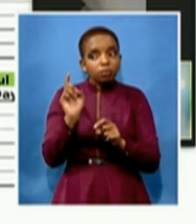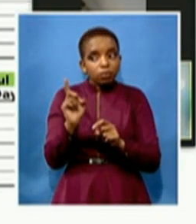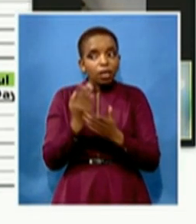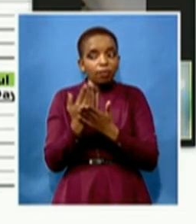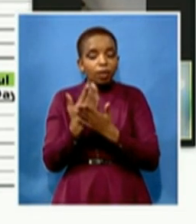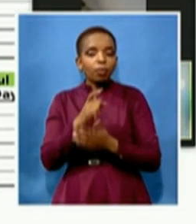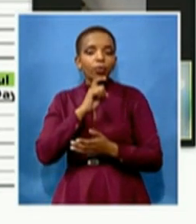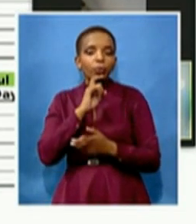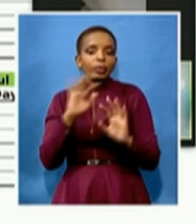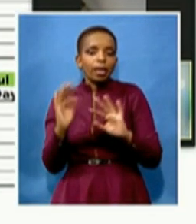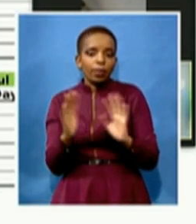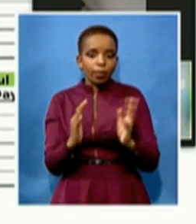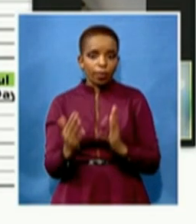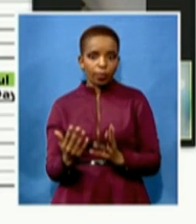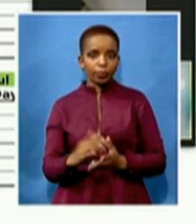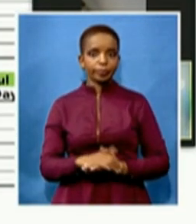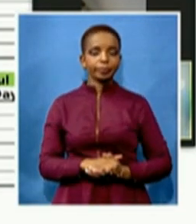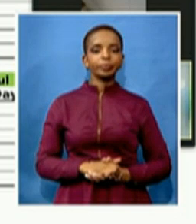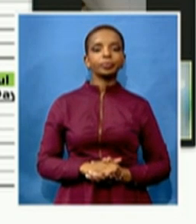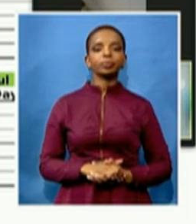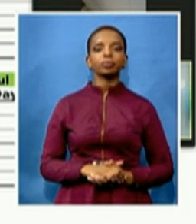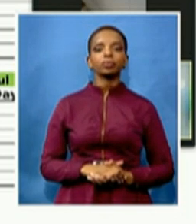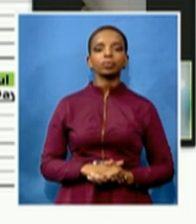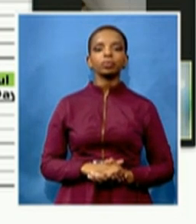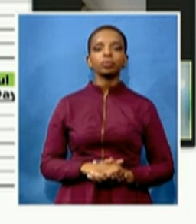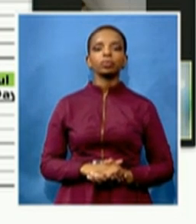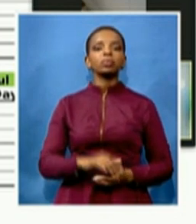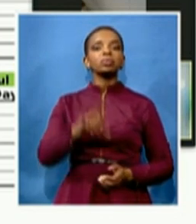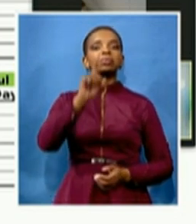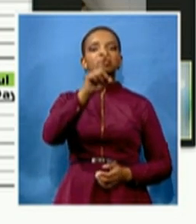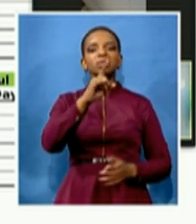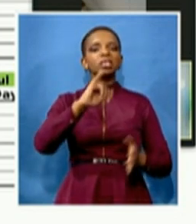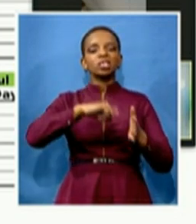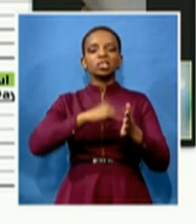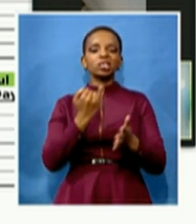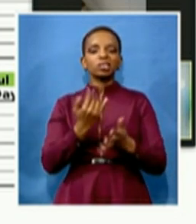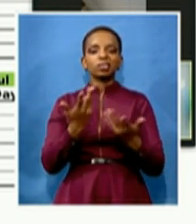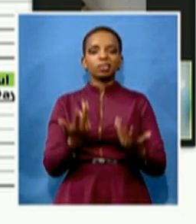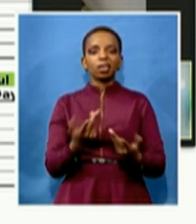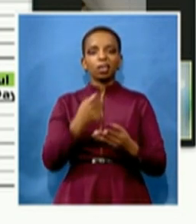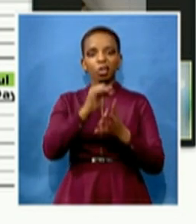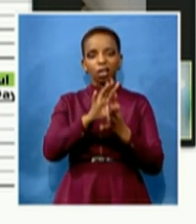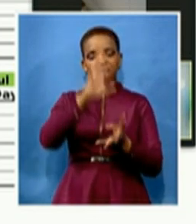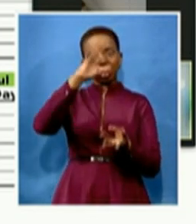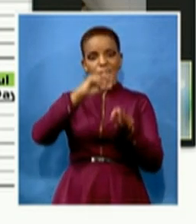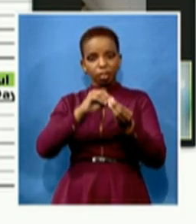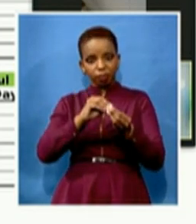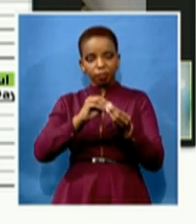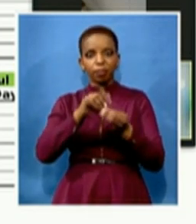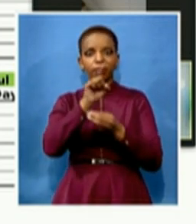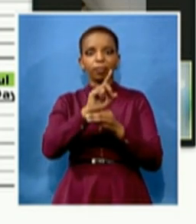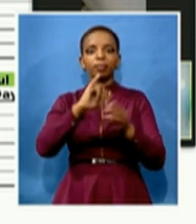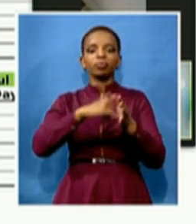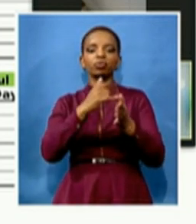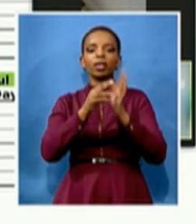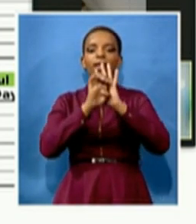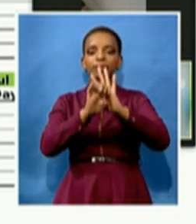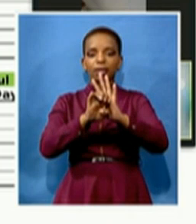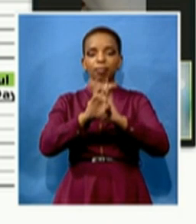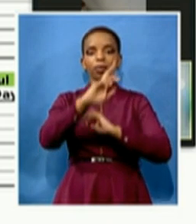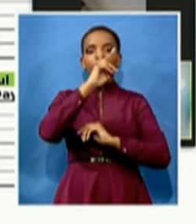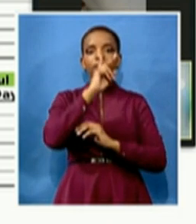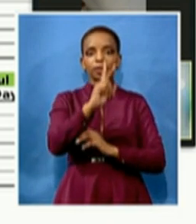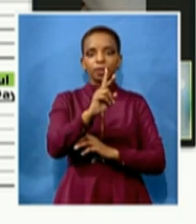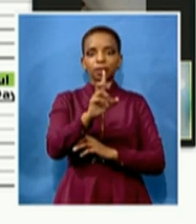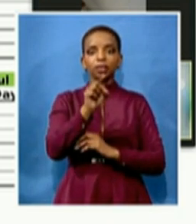This is just showing it all together. As an example, we can see based on these projections, we're looking